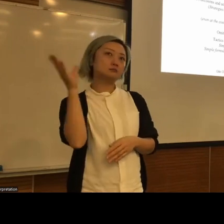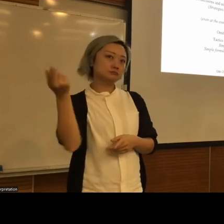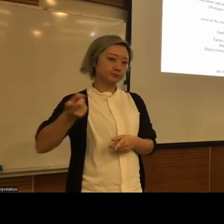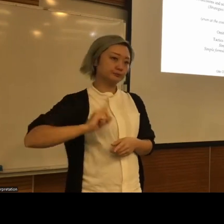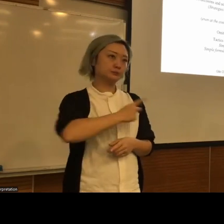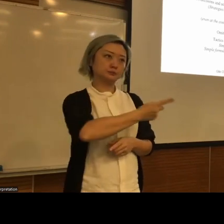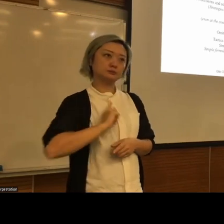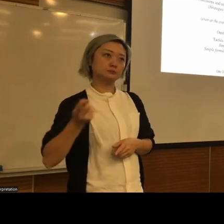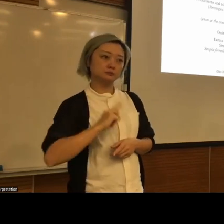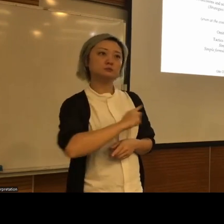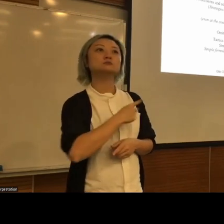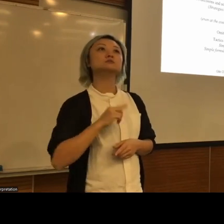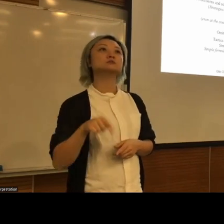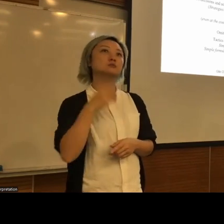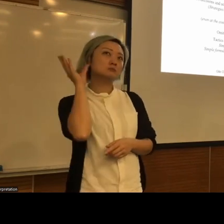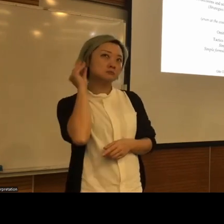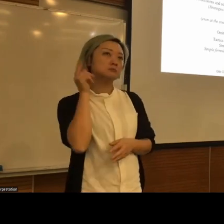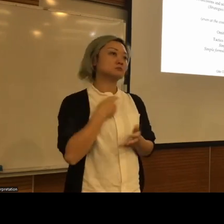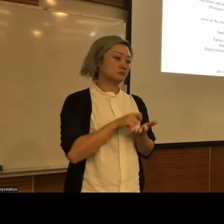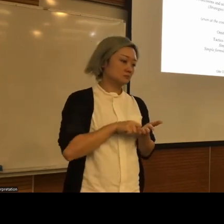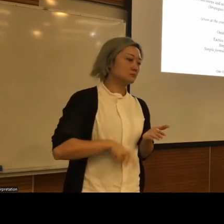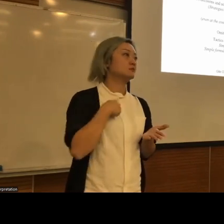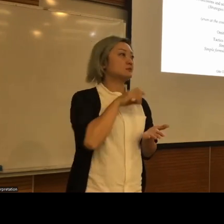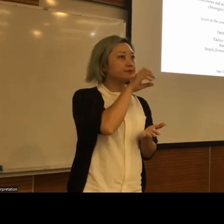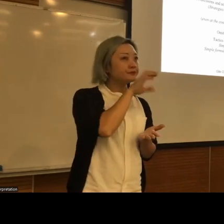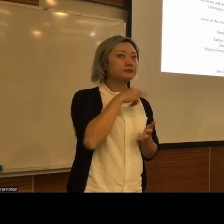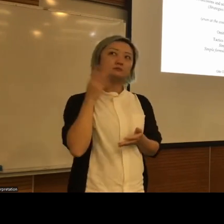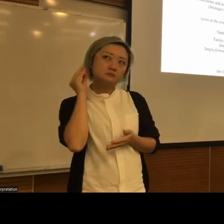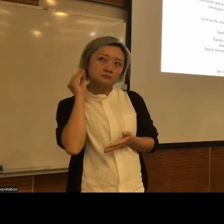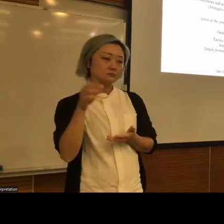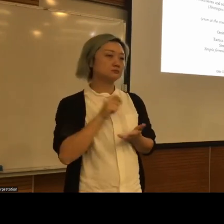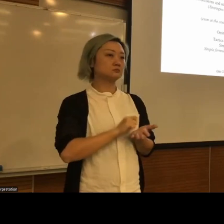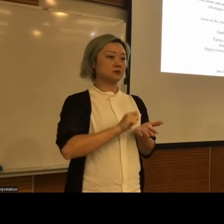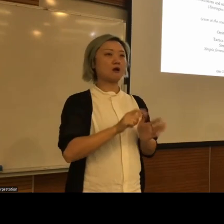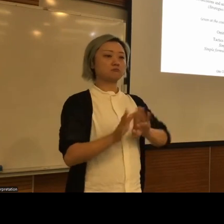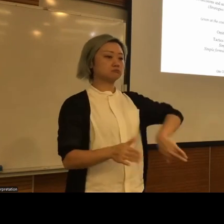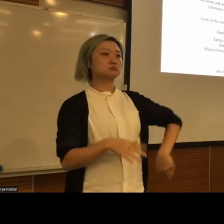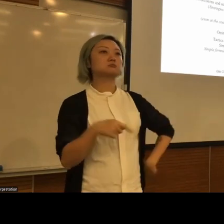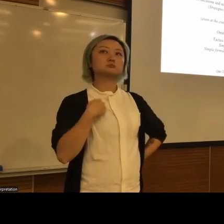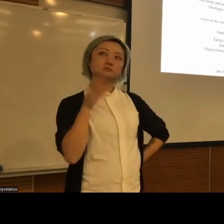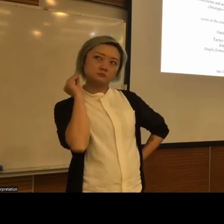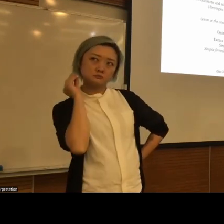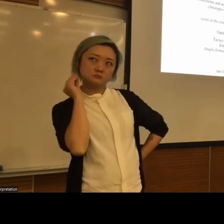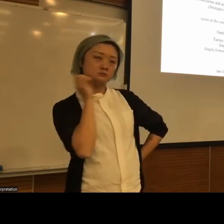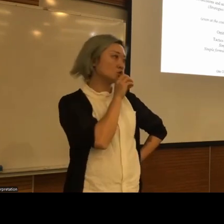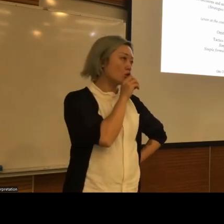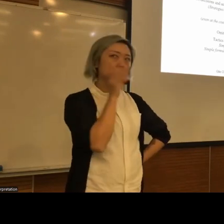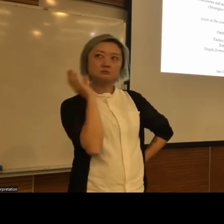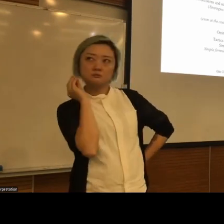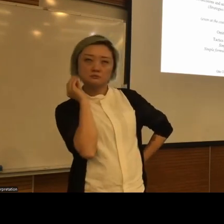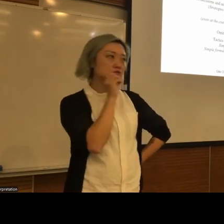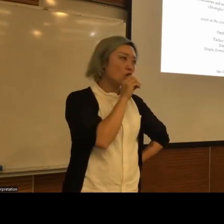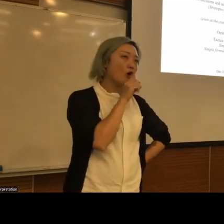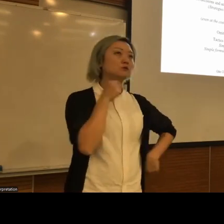just listening and retelling without notes, just to exercise one's